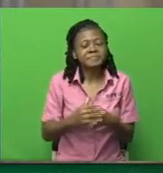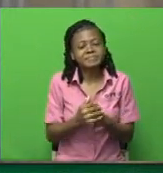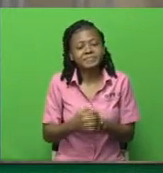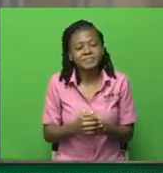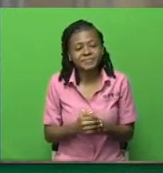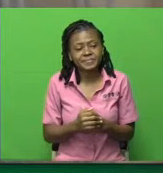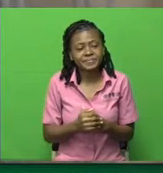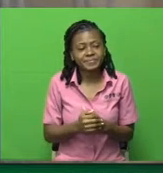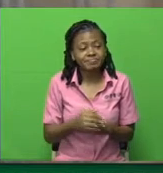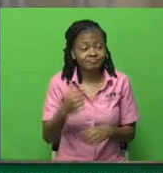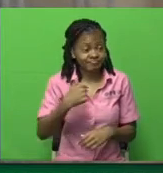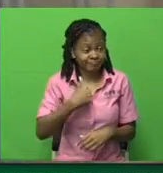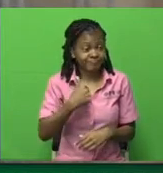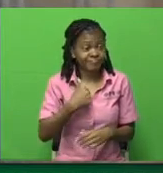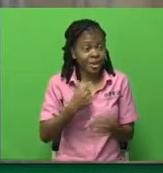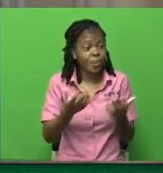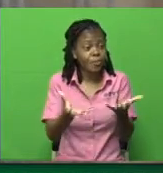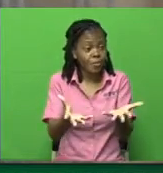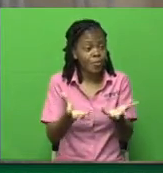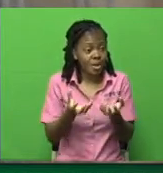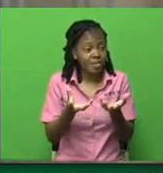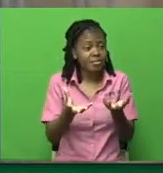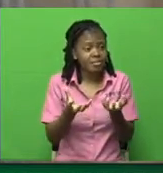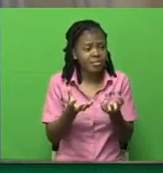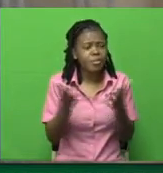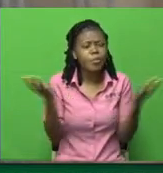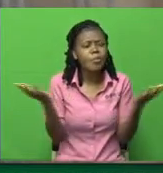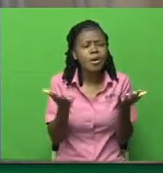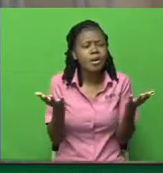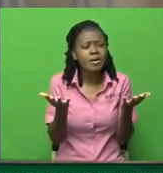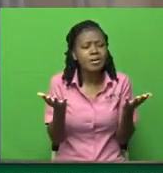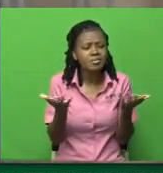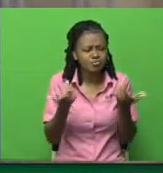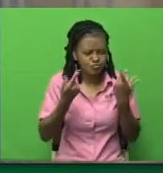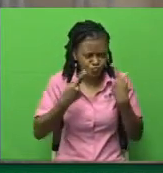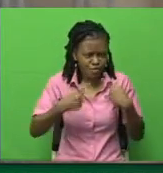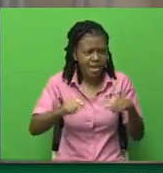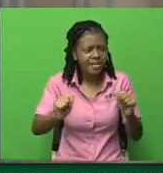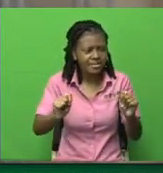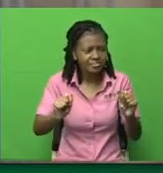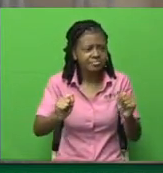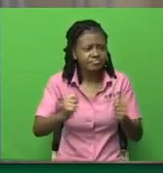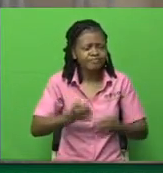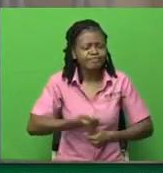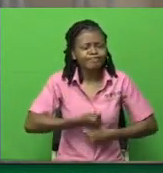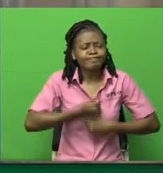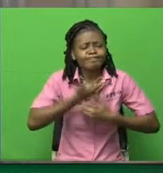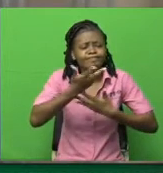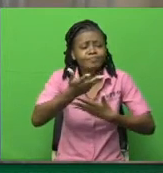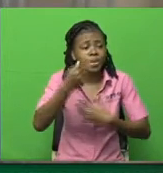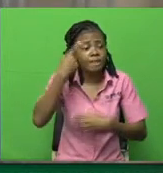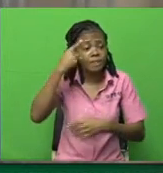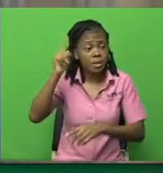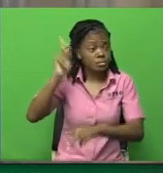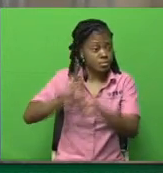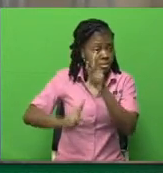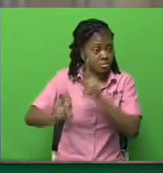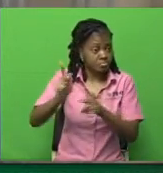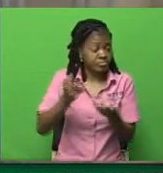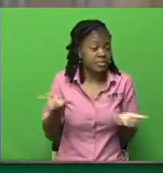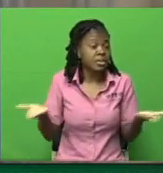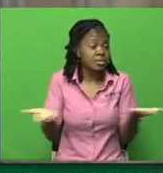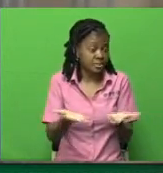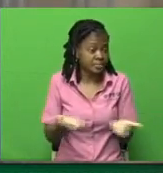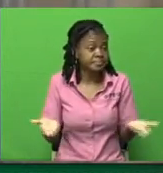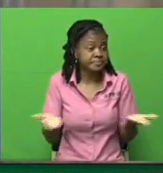I intend to attempt to give a voice to the voiceless here in this chamber